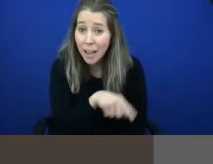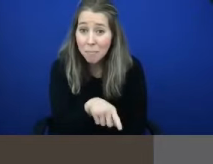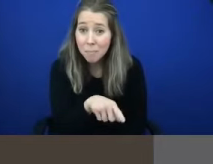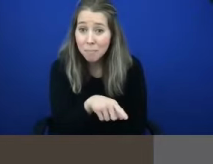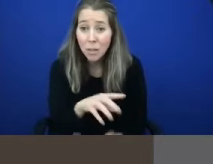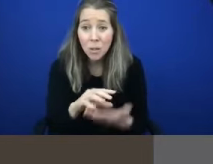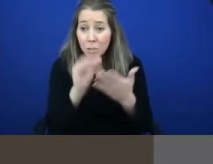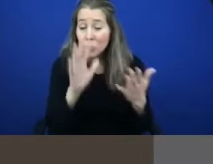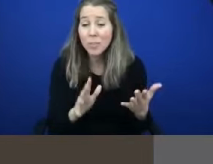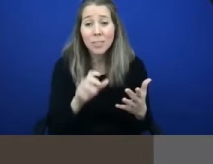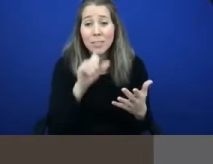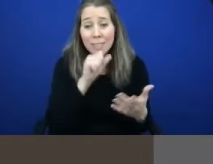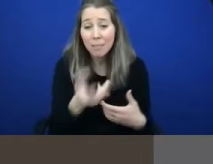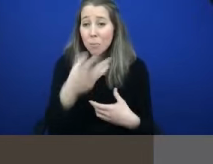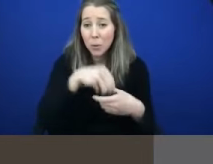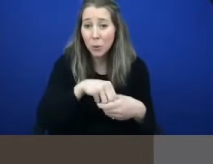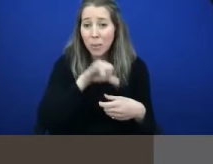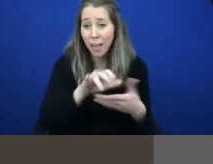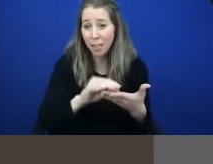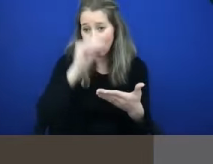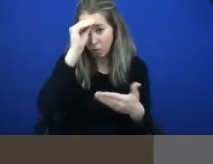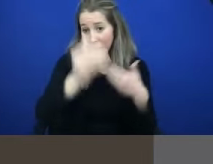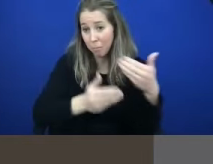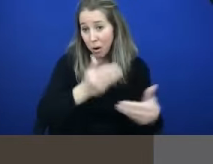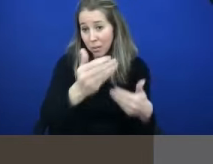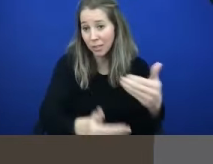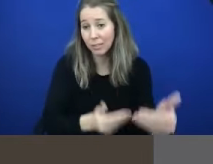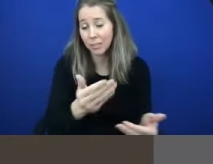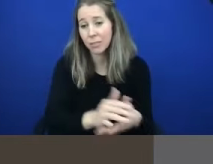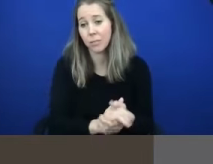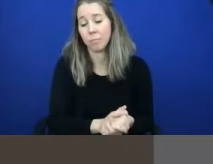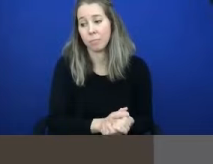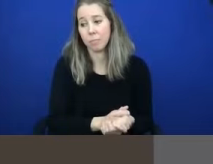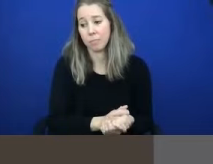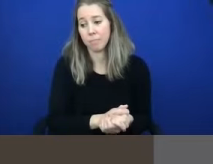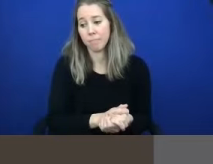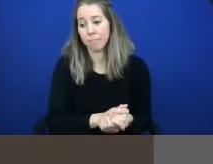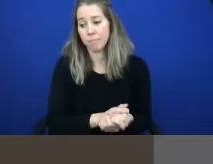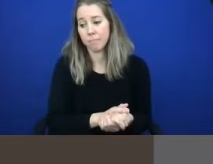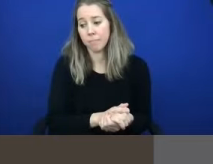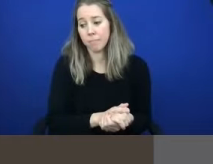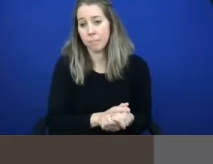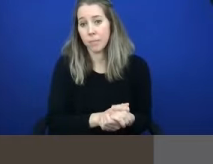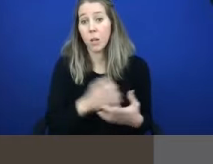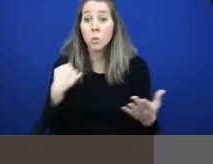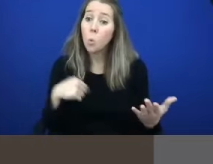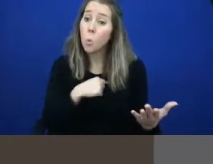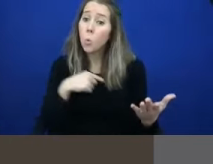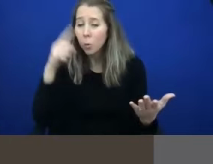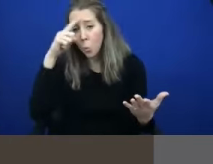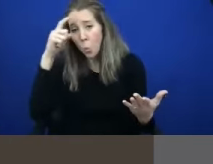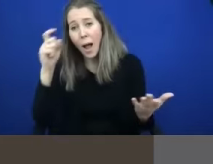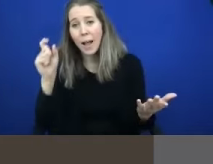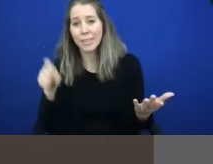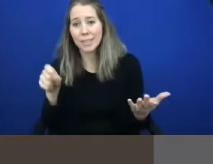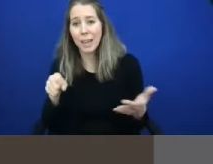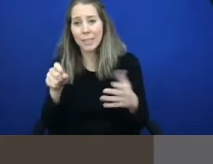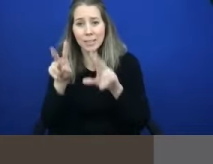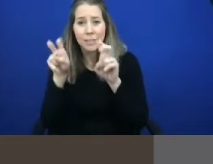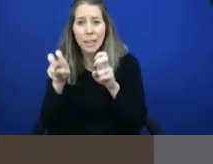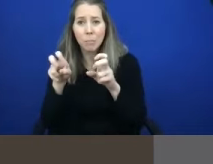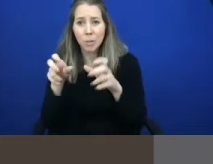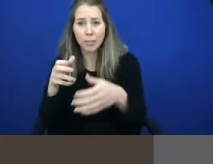be included in that learning process. So, we're not this, we are wise as subject matter experts,